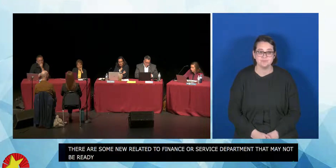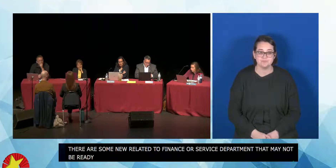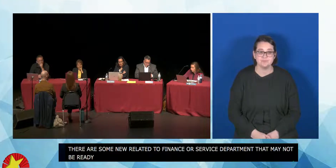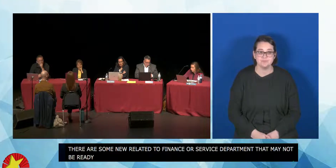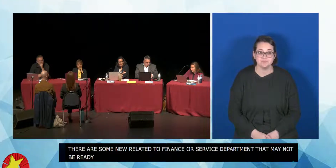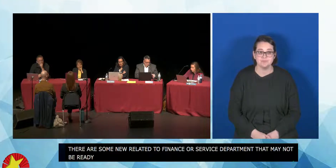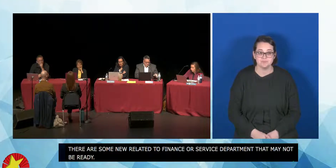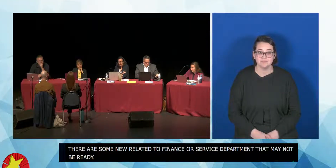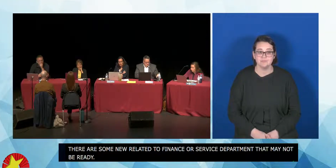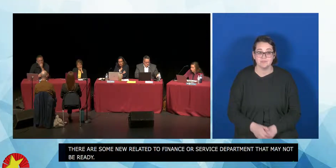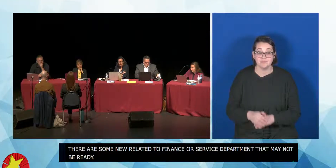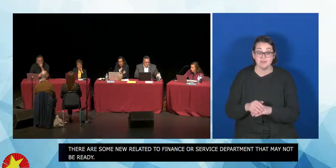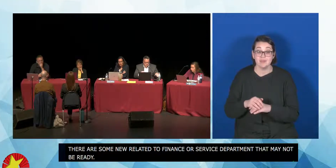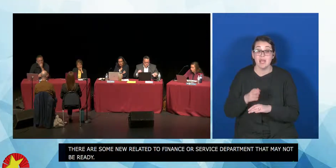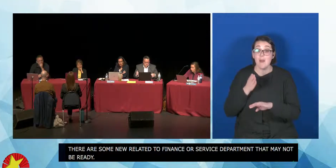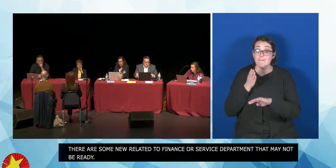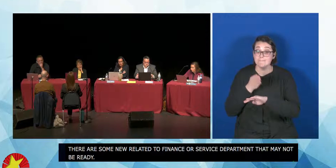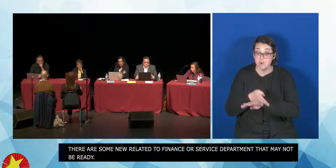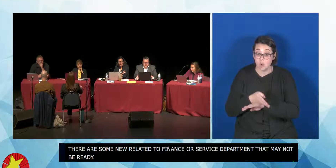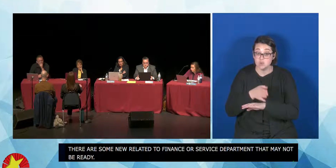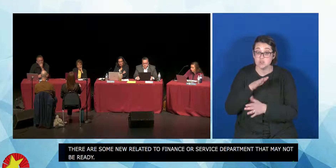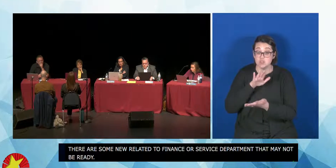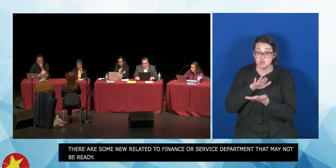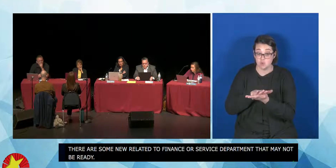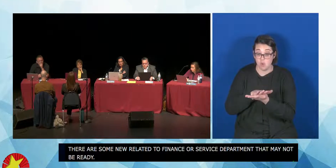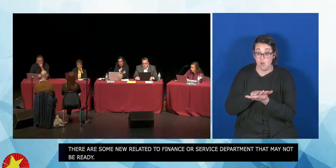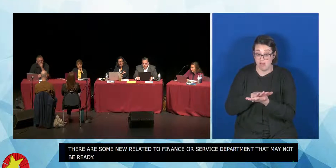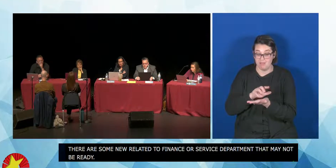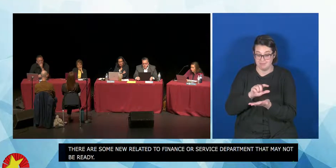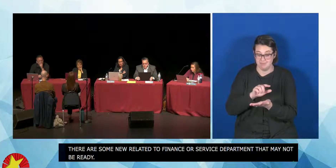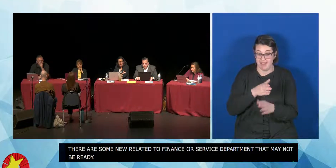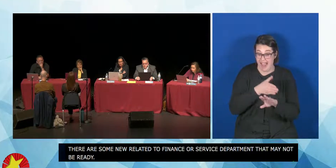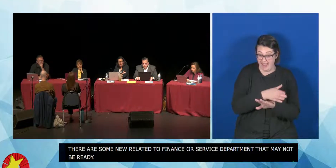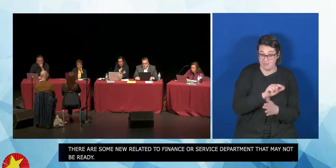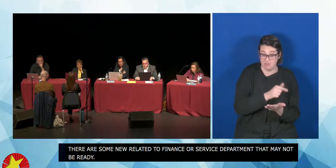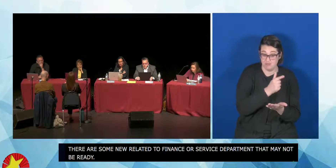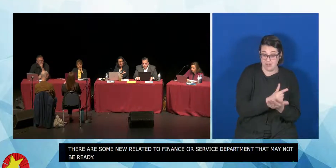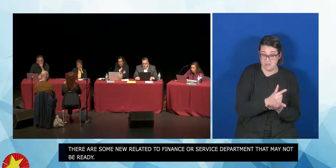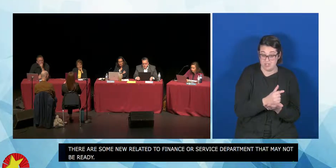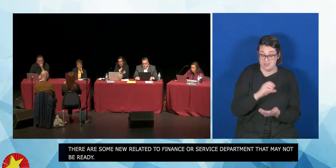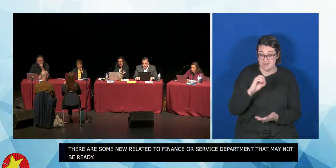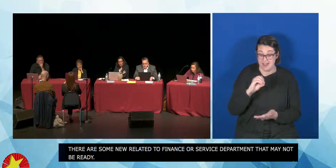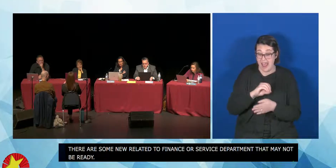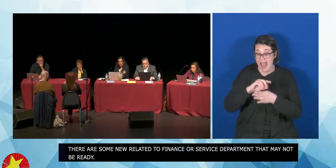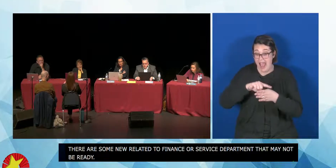The post-school outcomes, the ECHO data,